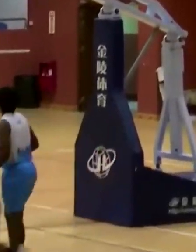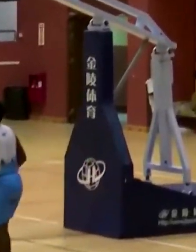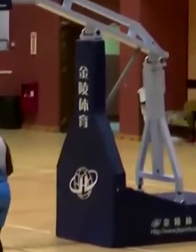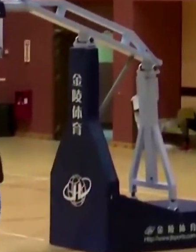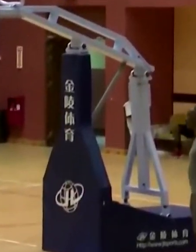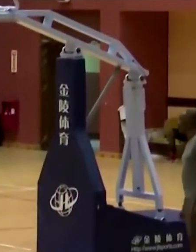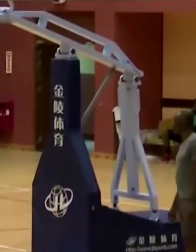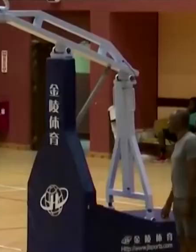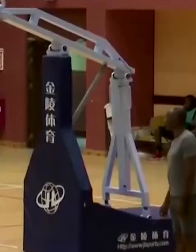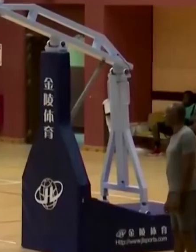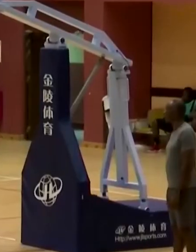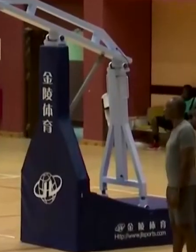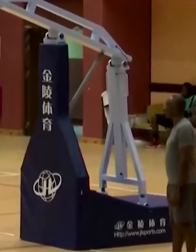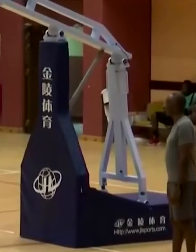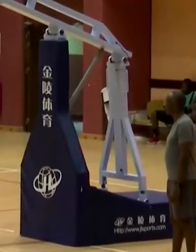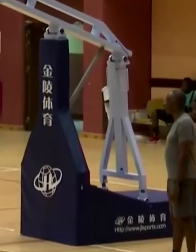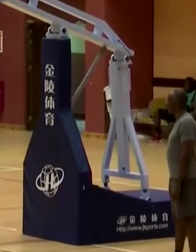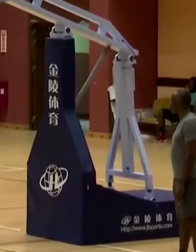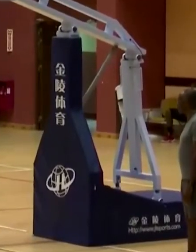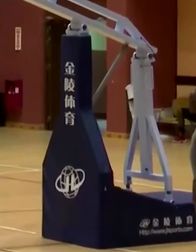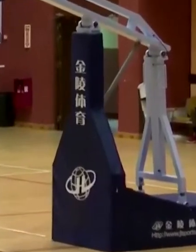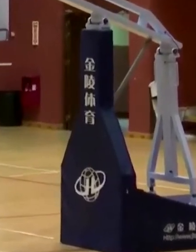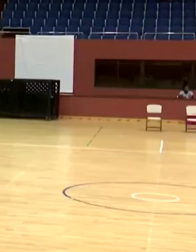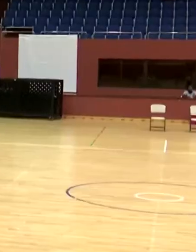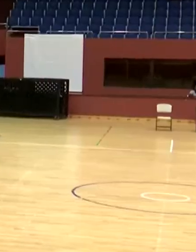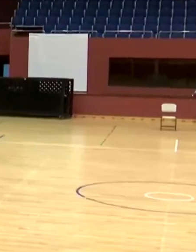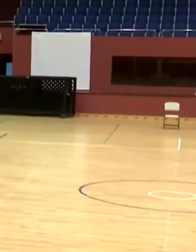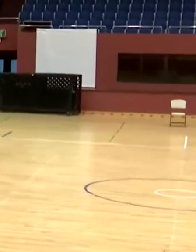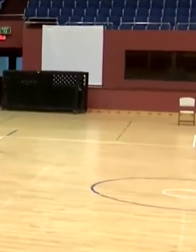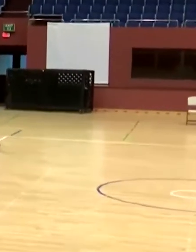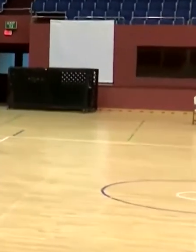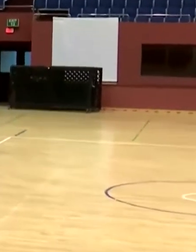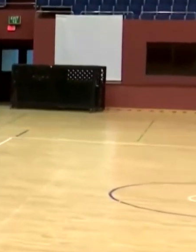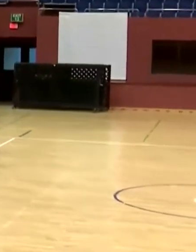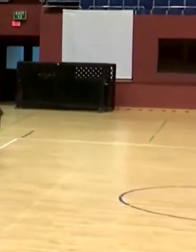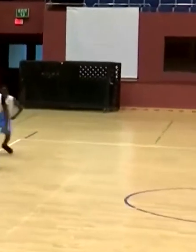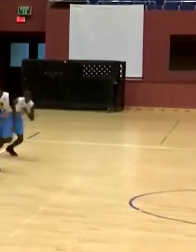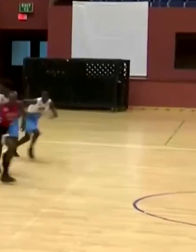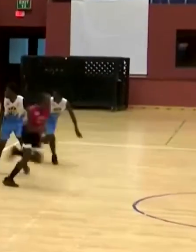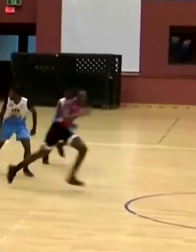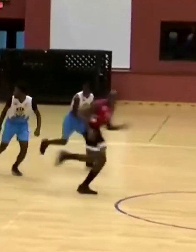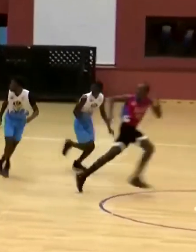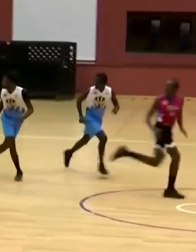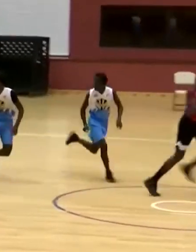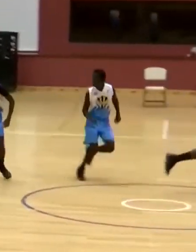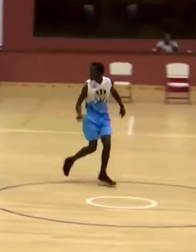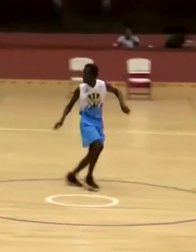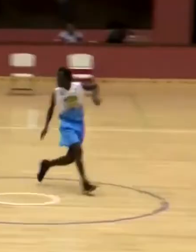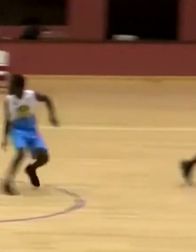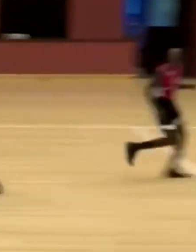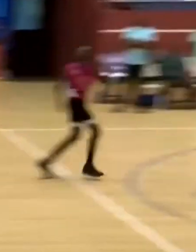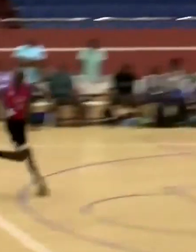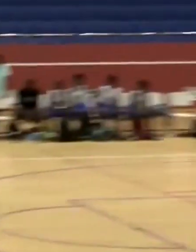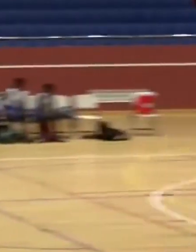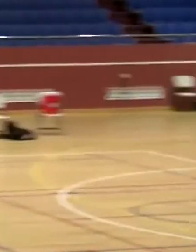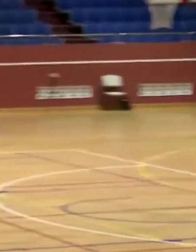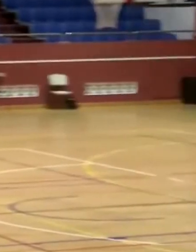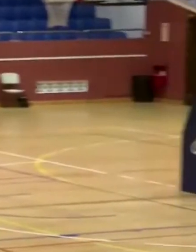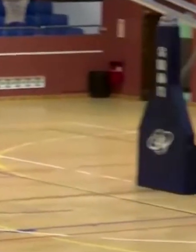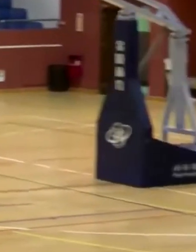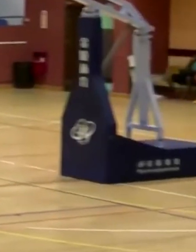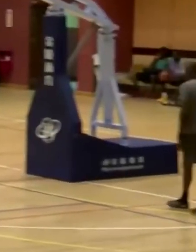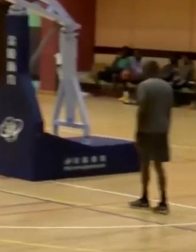pulls up, allowing gravity to complete the mission. Wait, another turnover. The fast break finds